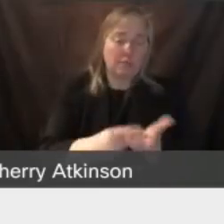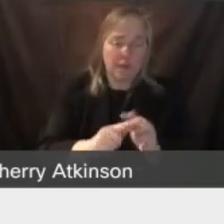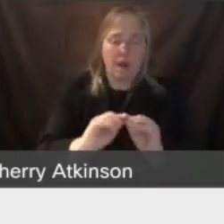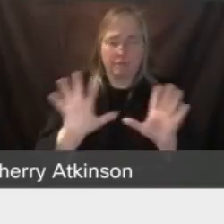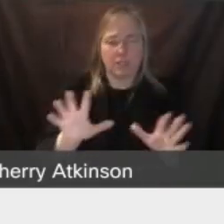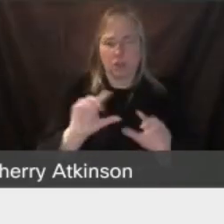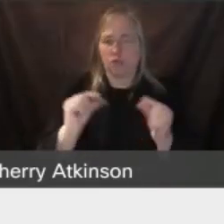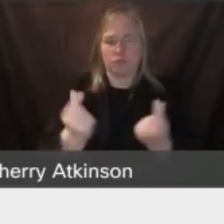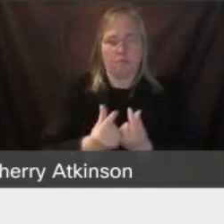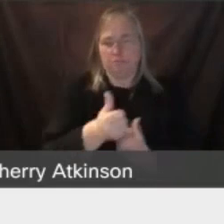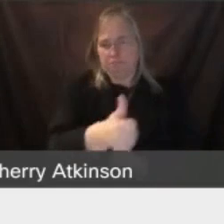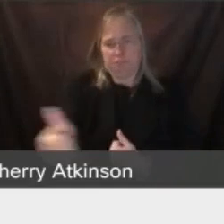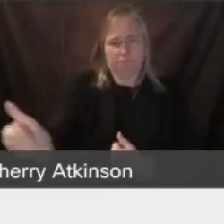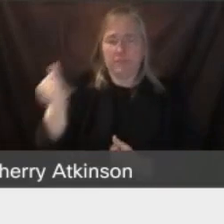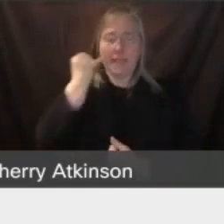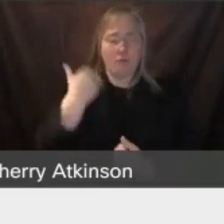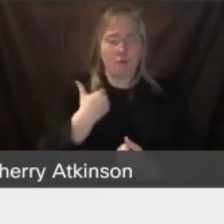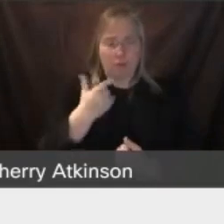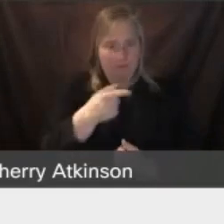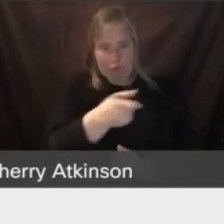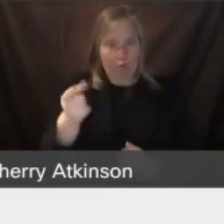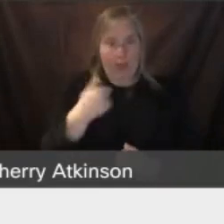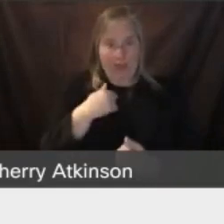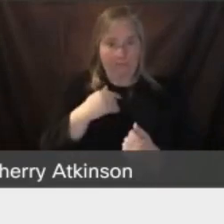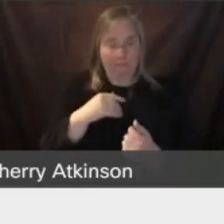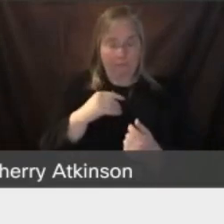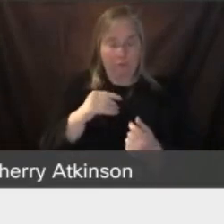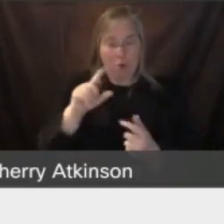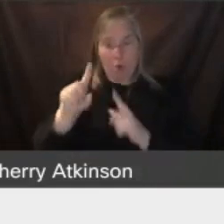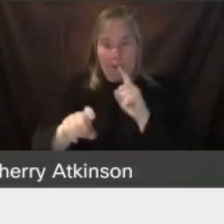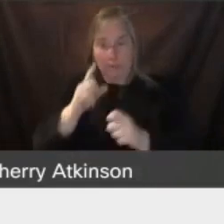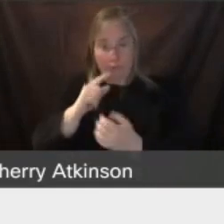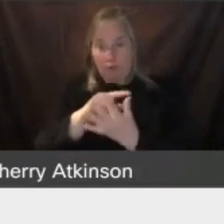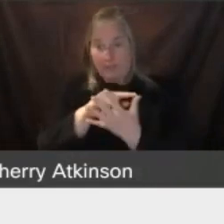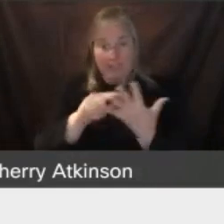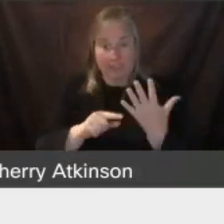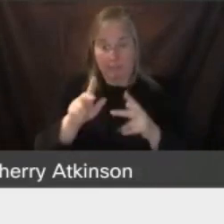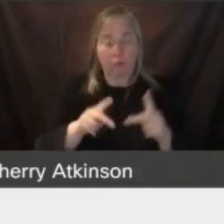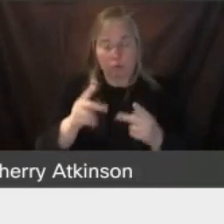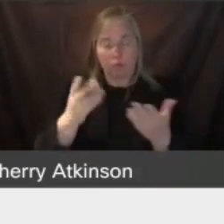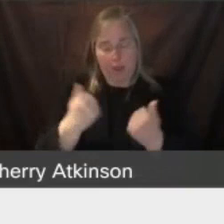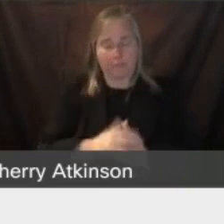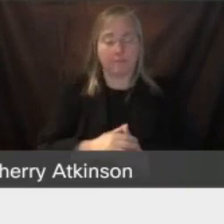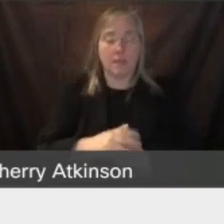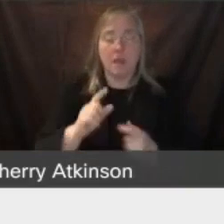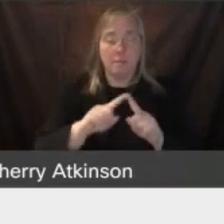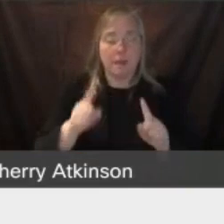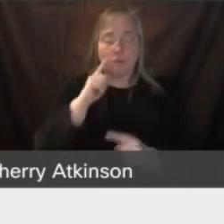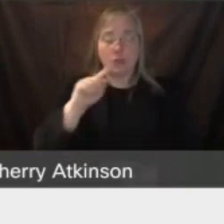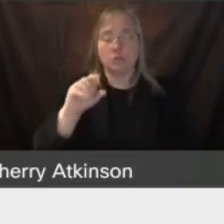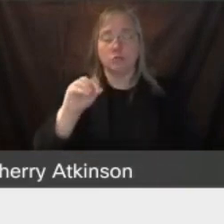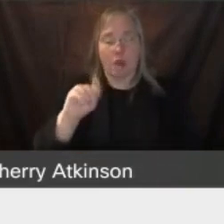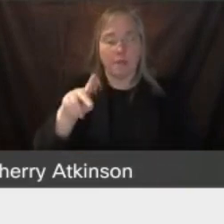can certainly, if you have questions for these folks, please jump in. But for Tom Pilon, there he